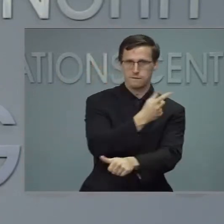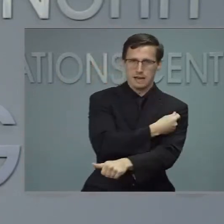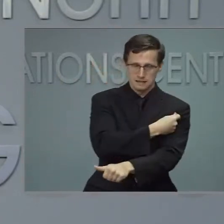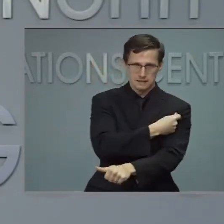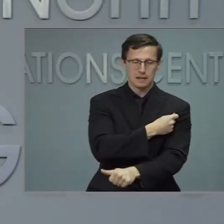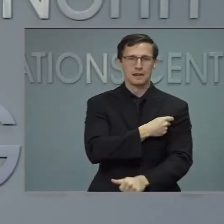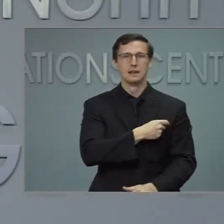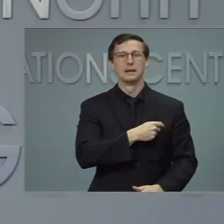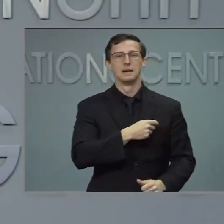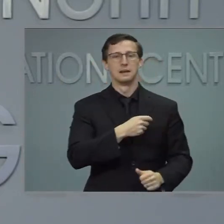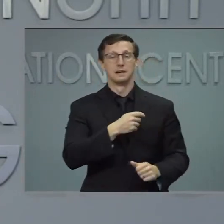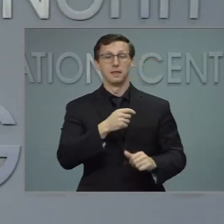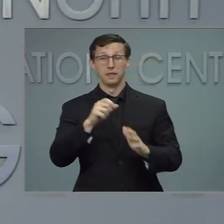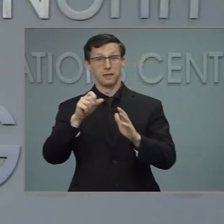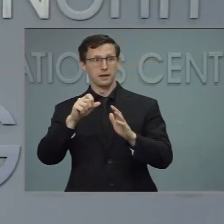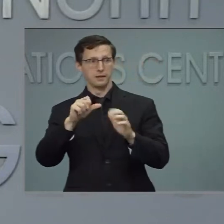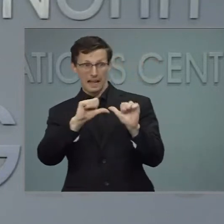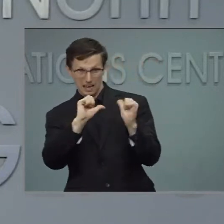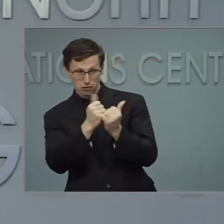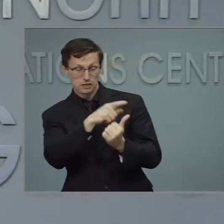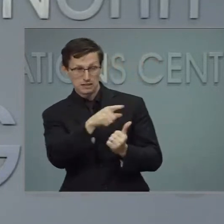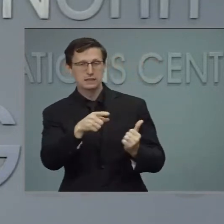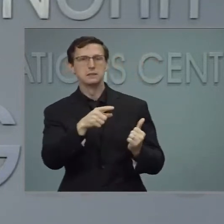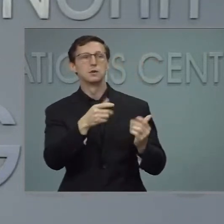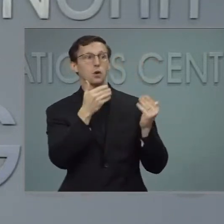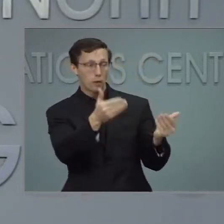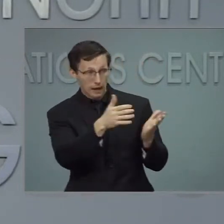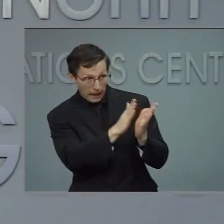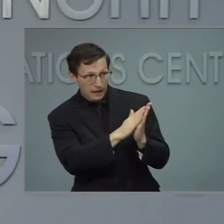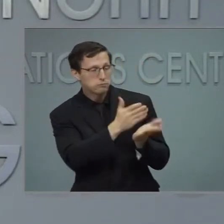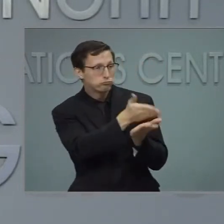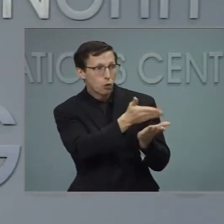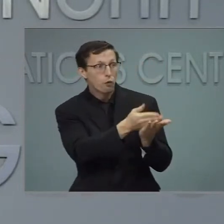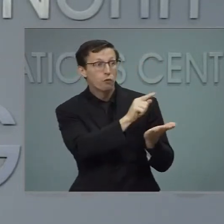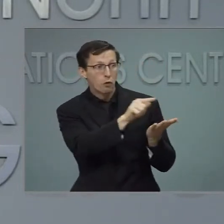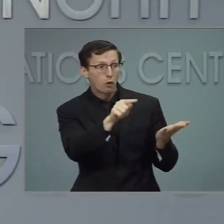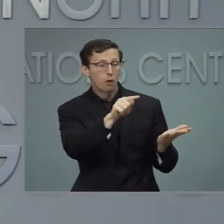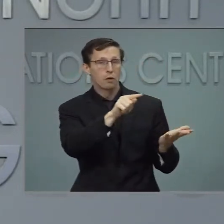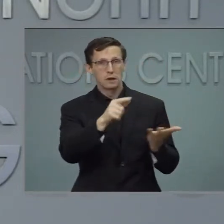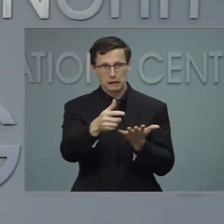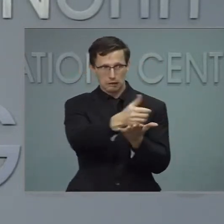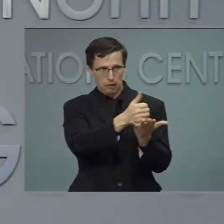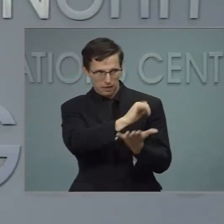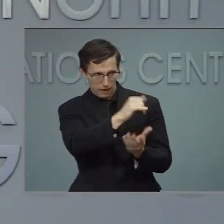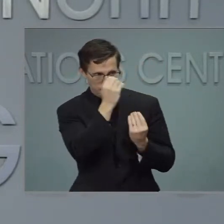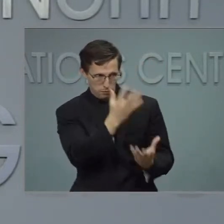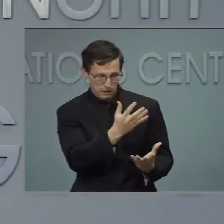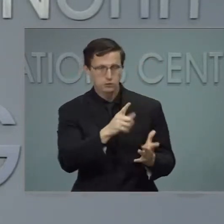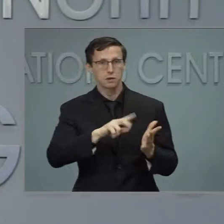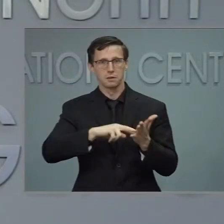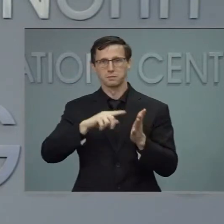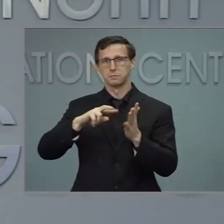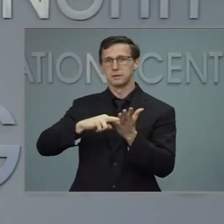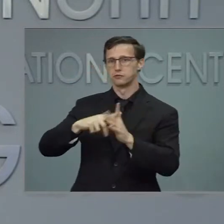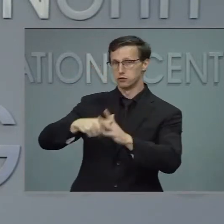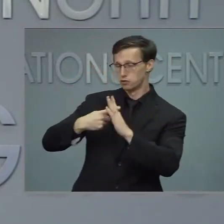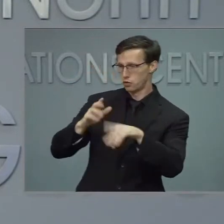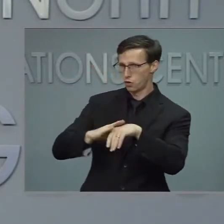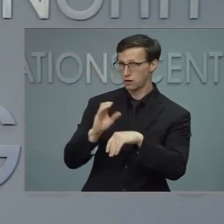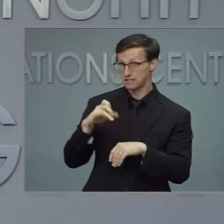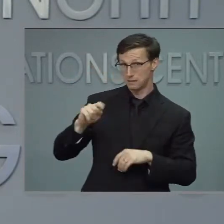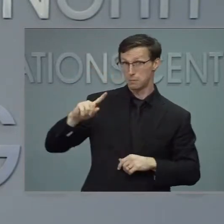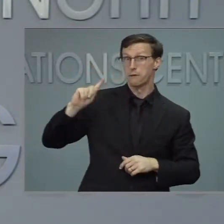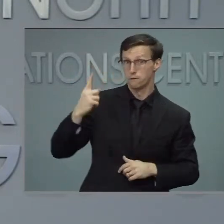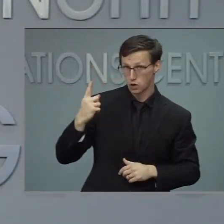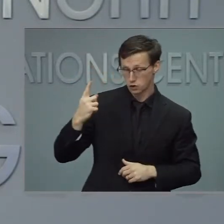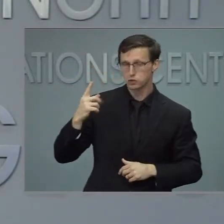their rules together. And so that would happen on September the 1st. And then what consequences do